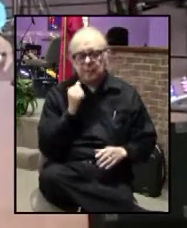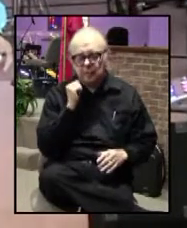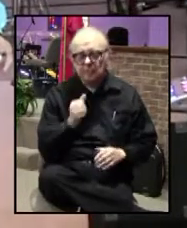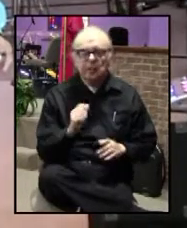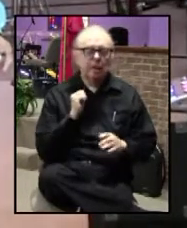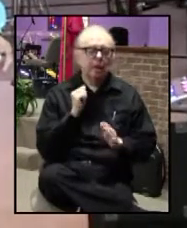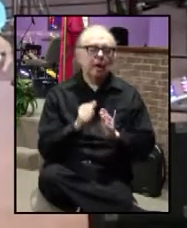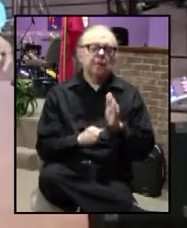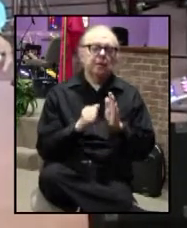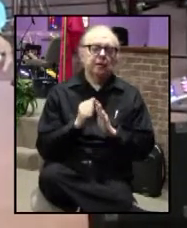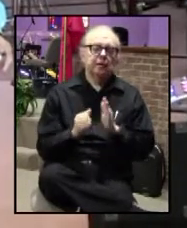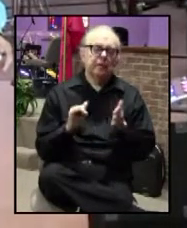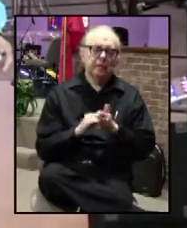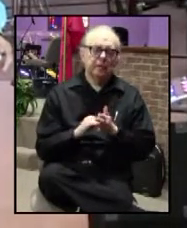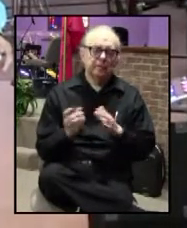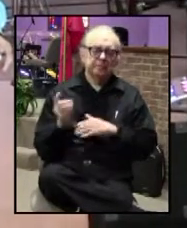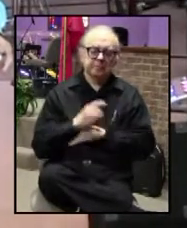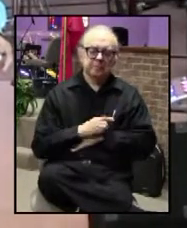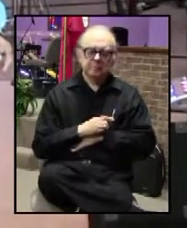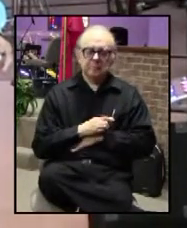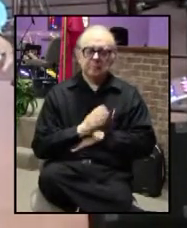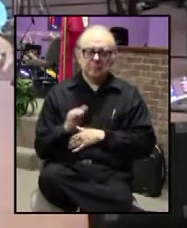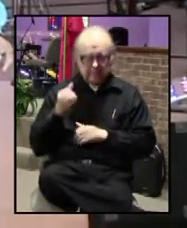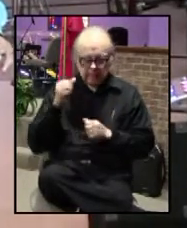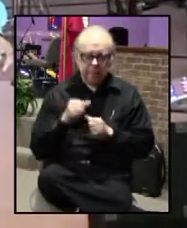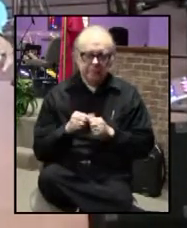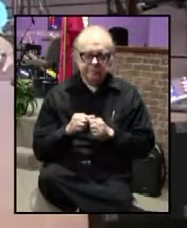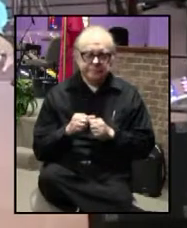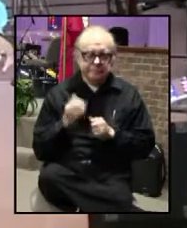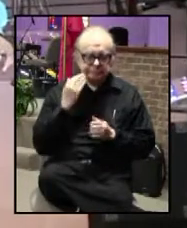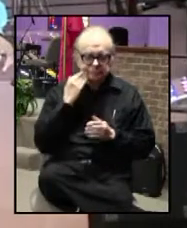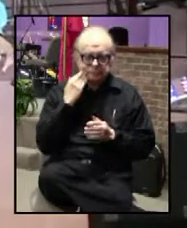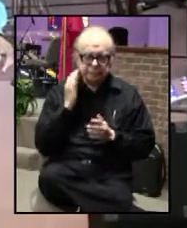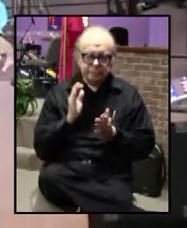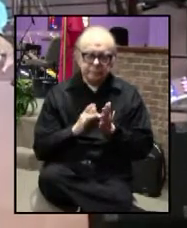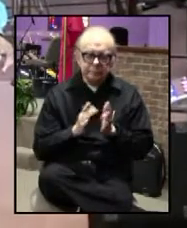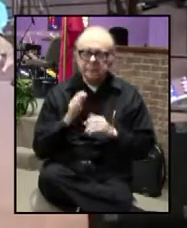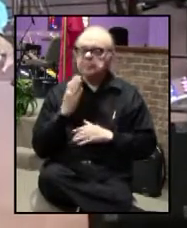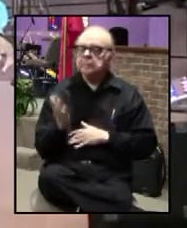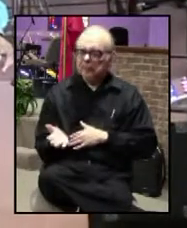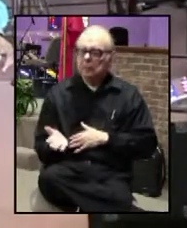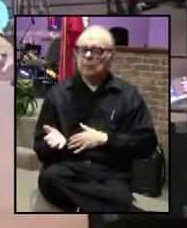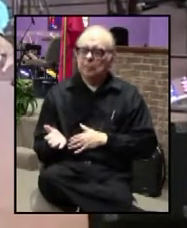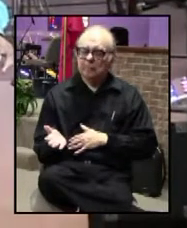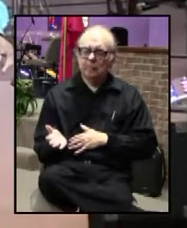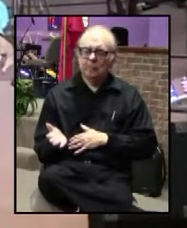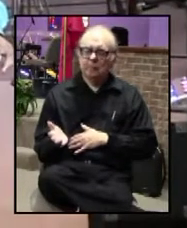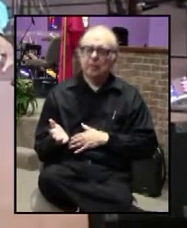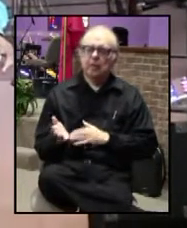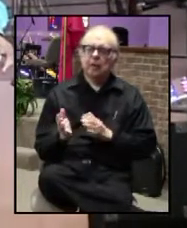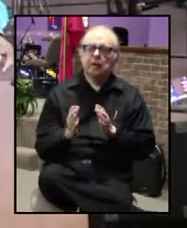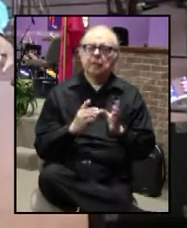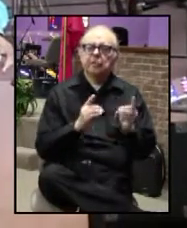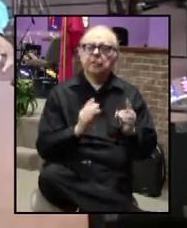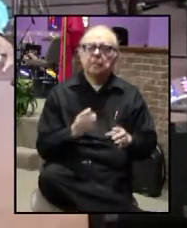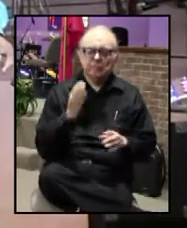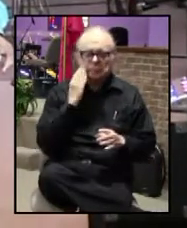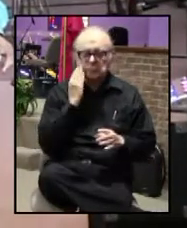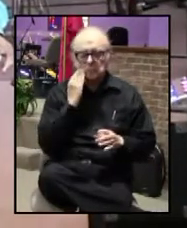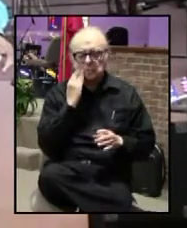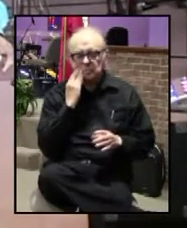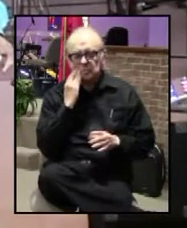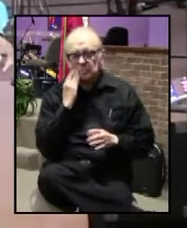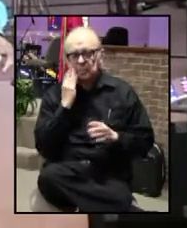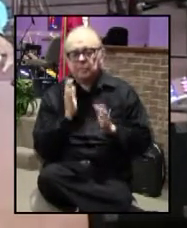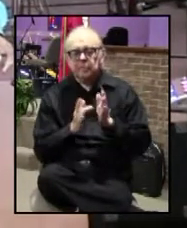every moment of that day that they awoke, they knew that Jesus was there. They knew that he was